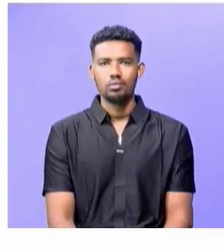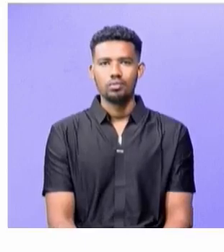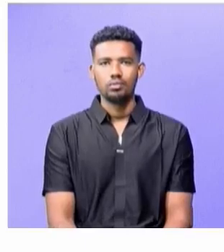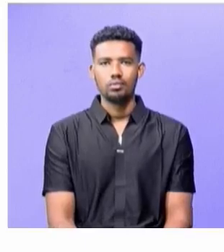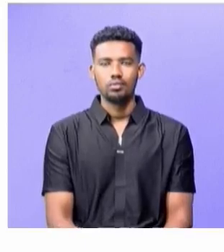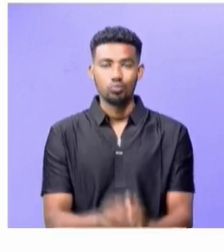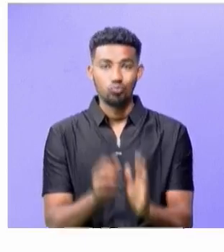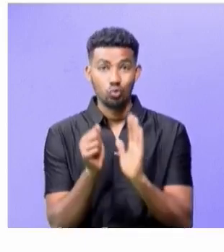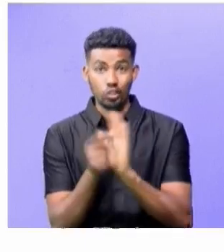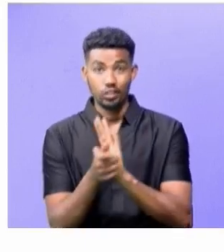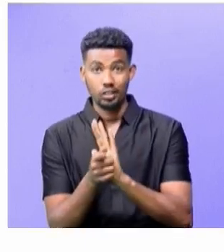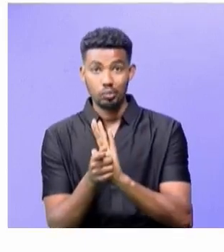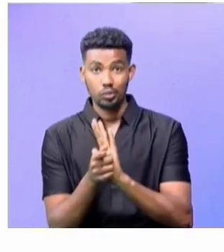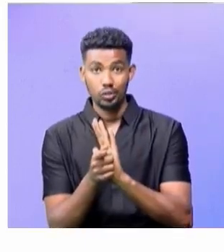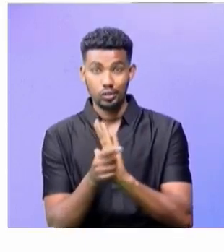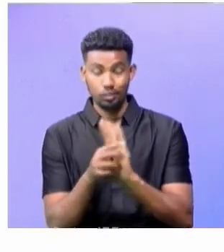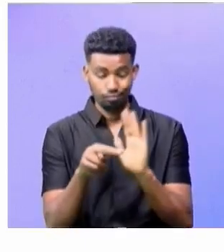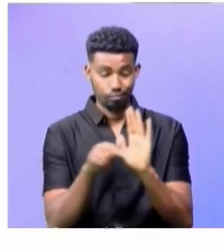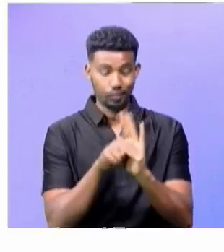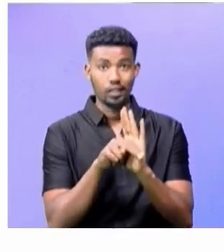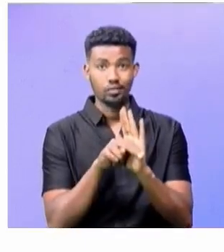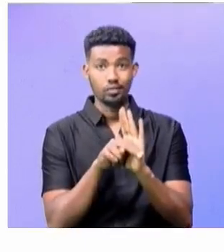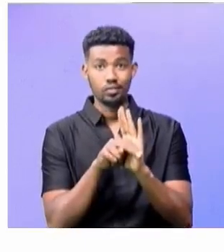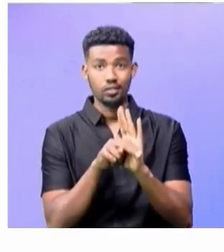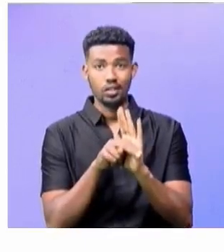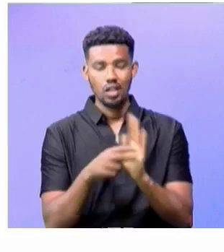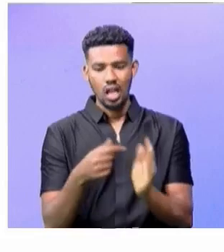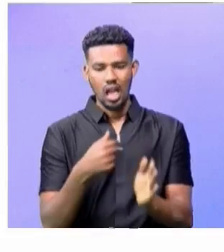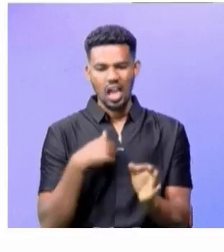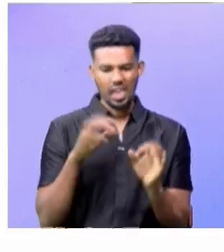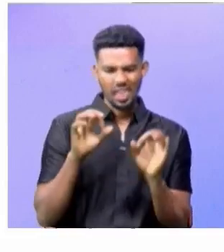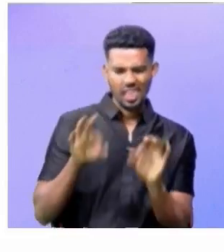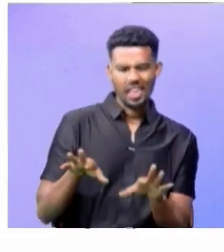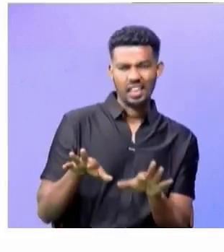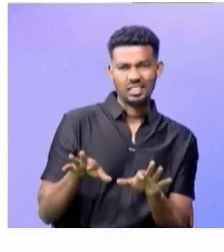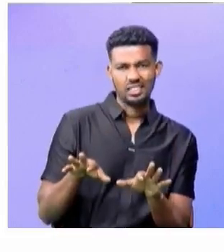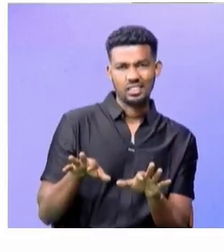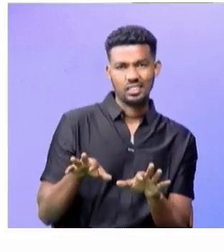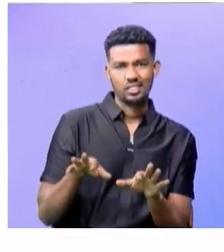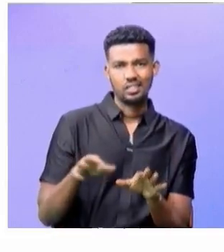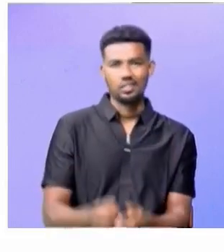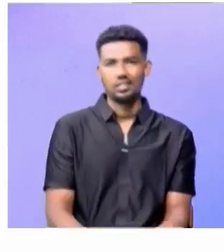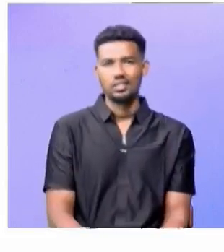For example, for negative form, I hate